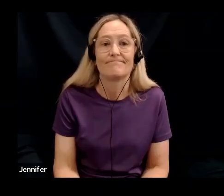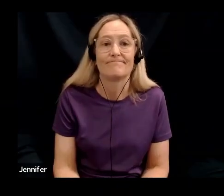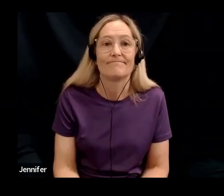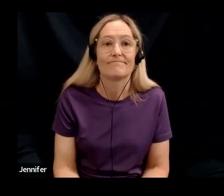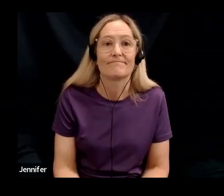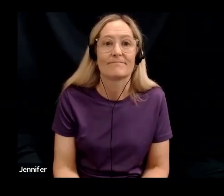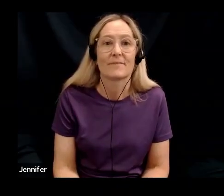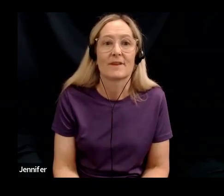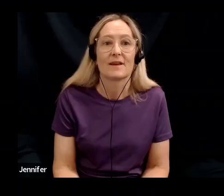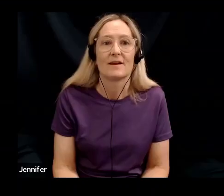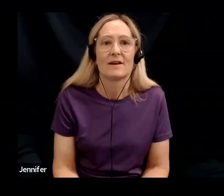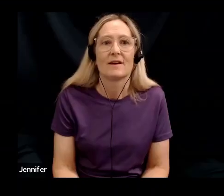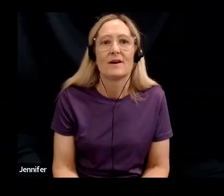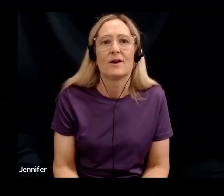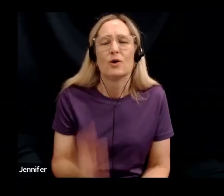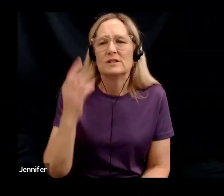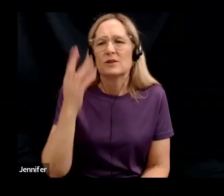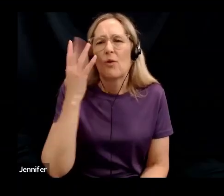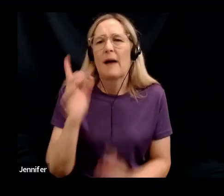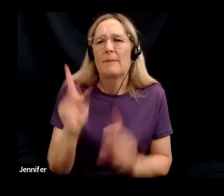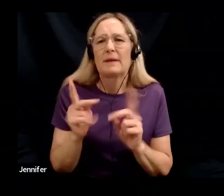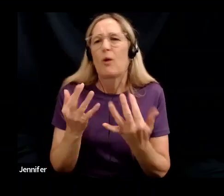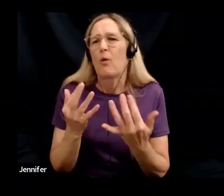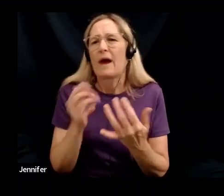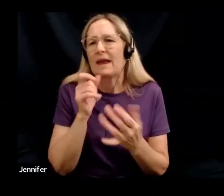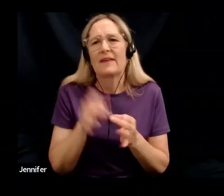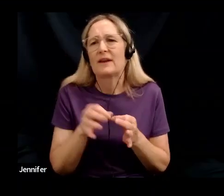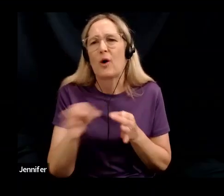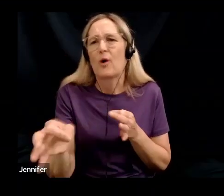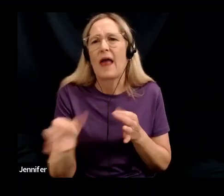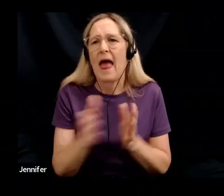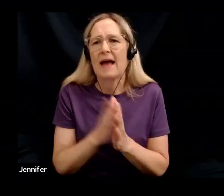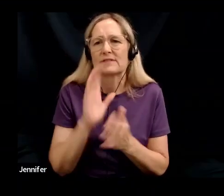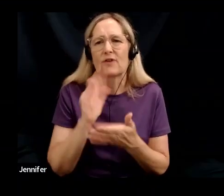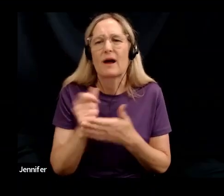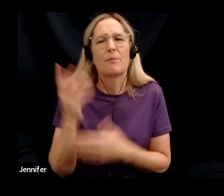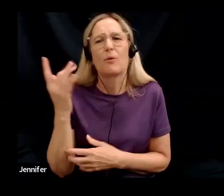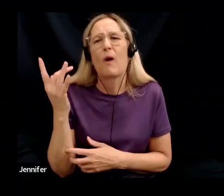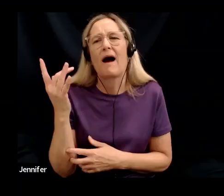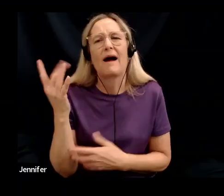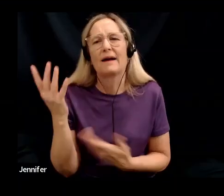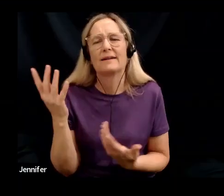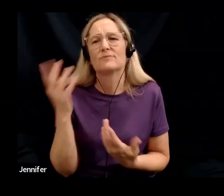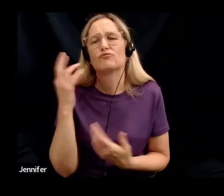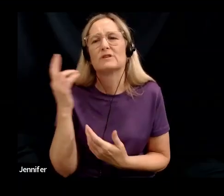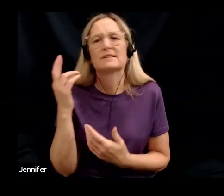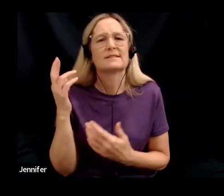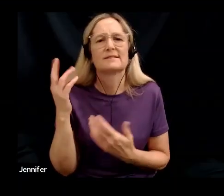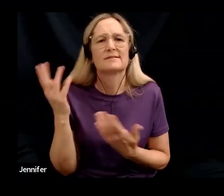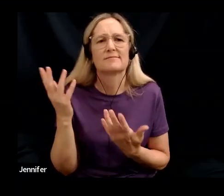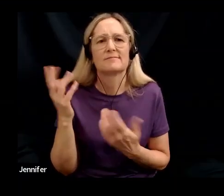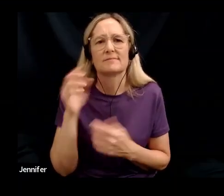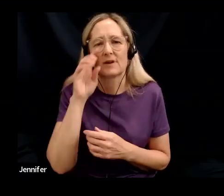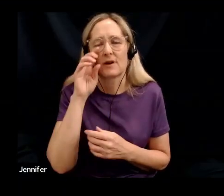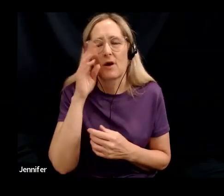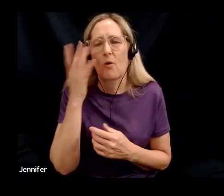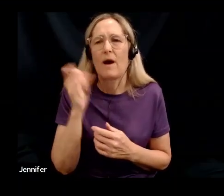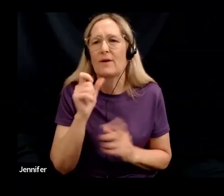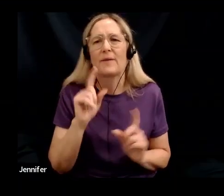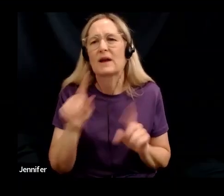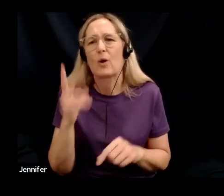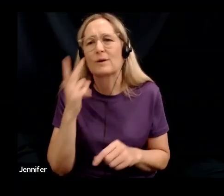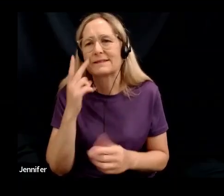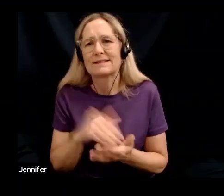So when it comes to reasons why people might not seek help or go to clinical mental health